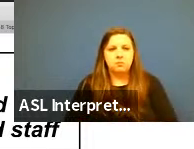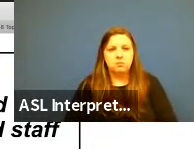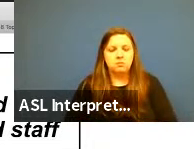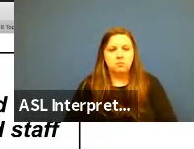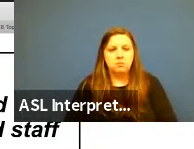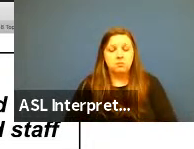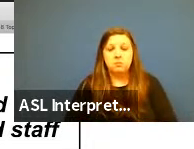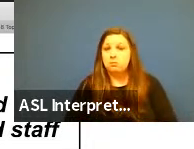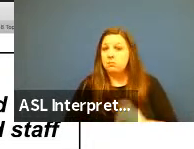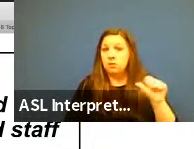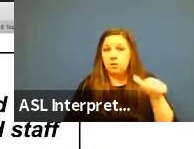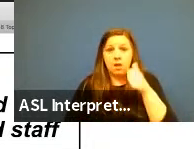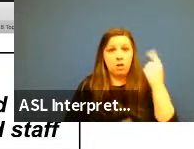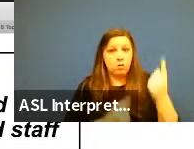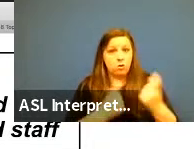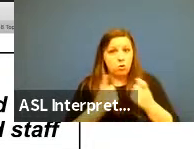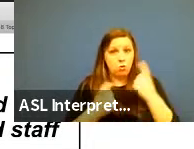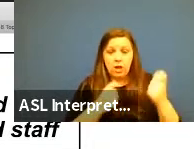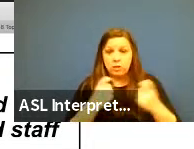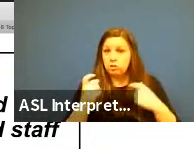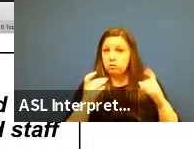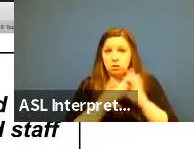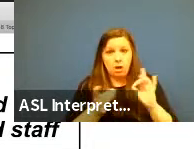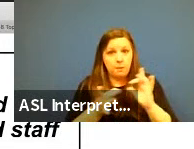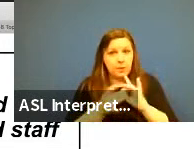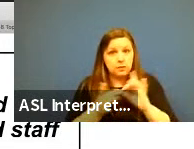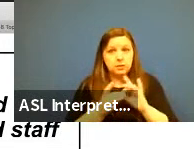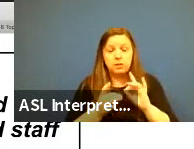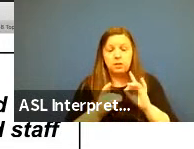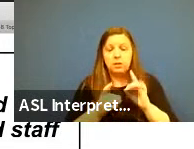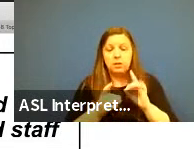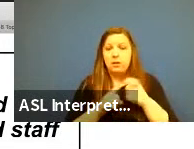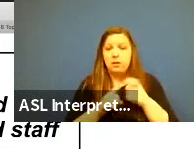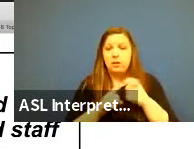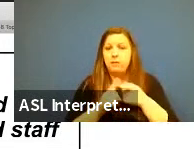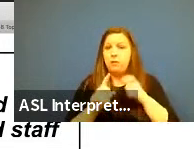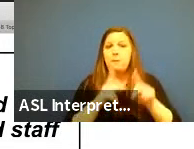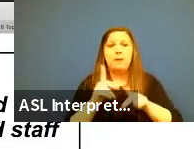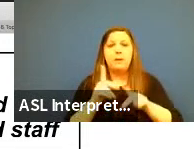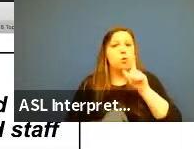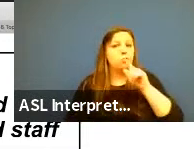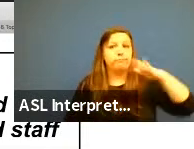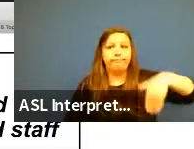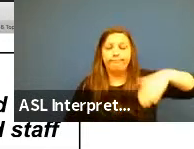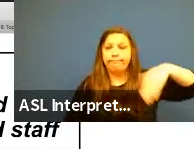All right, any other questions or thoughts from people that have not spoken yet?